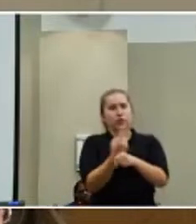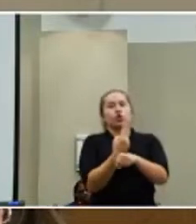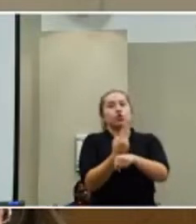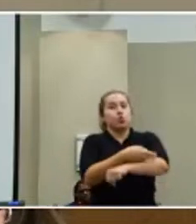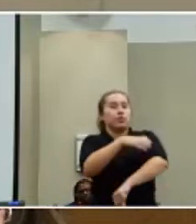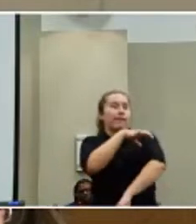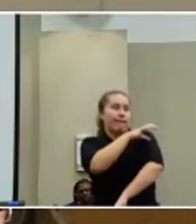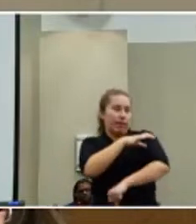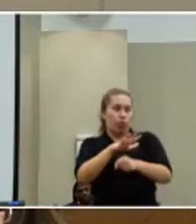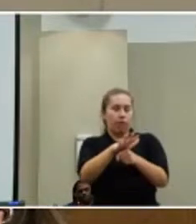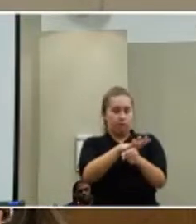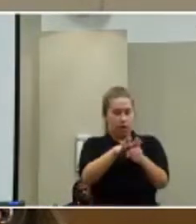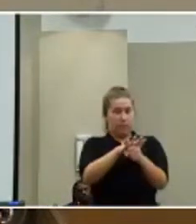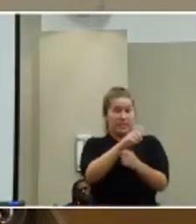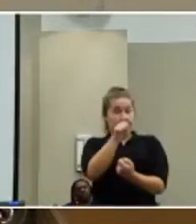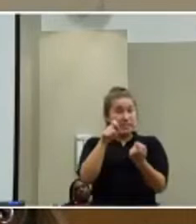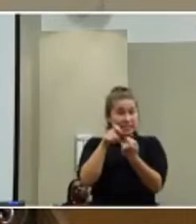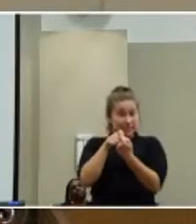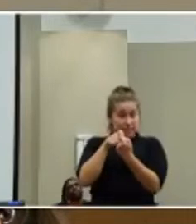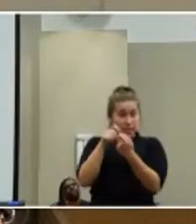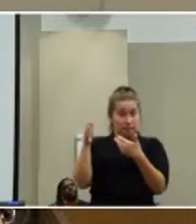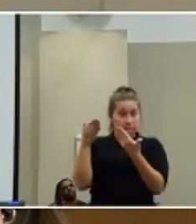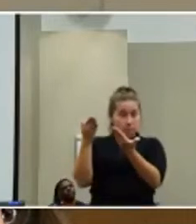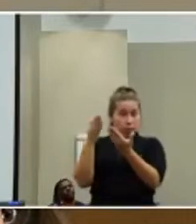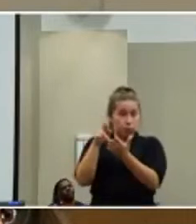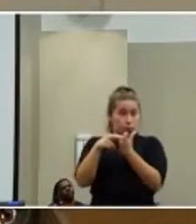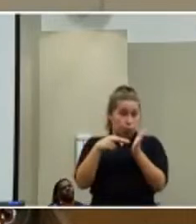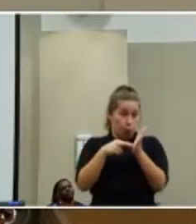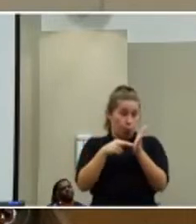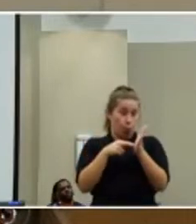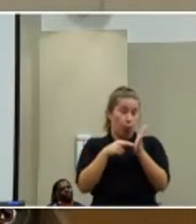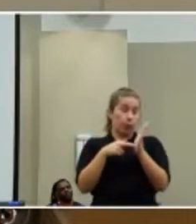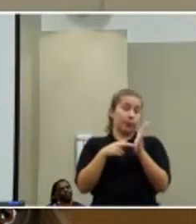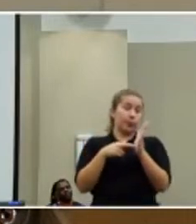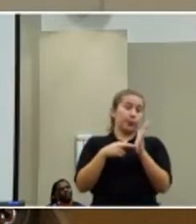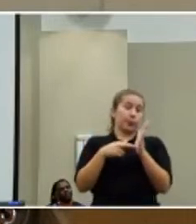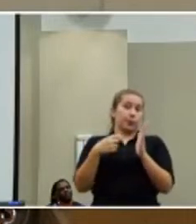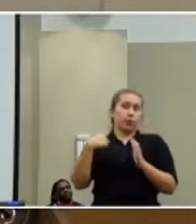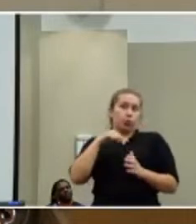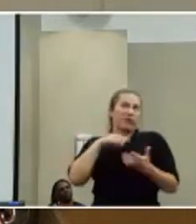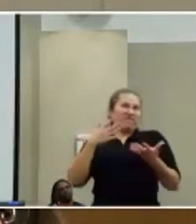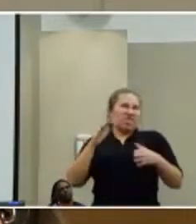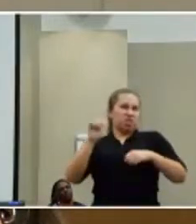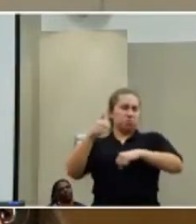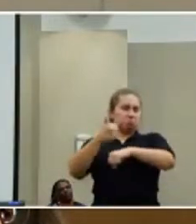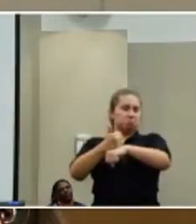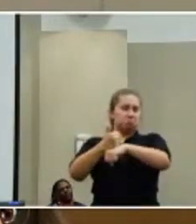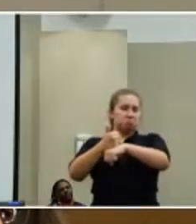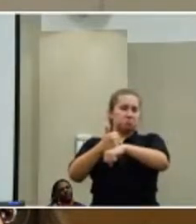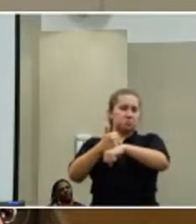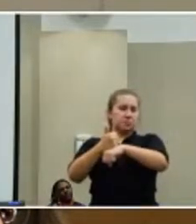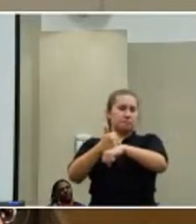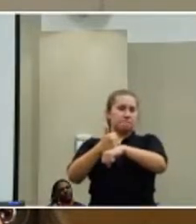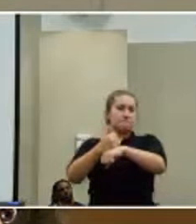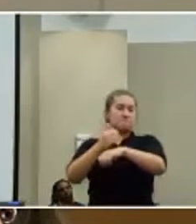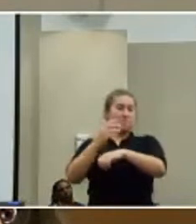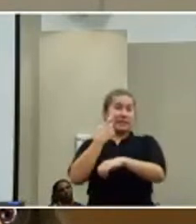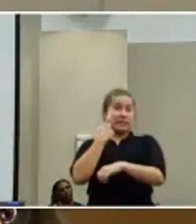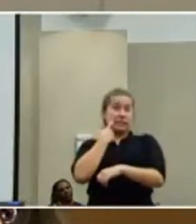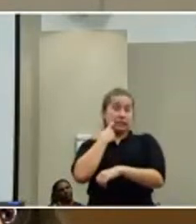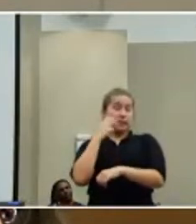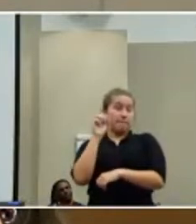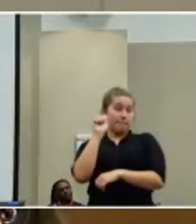settings. The particular proposed rule that we have issued in May of this